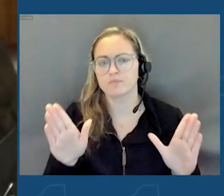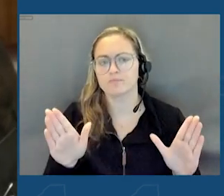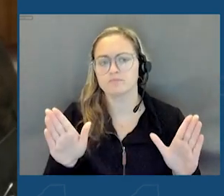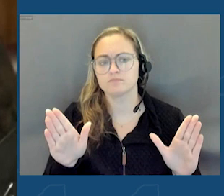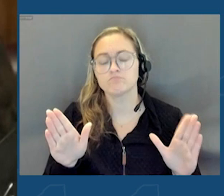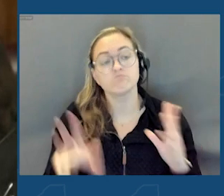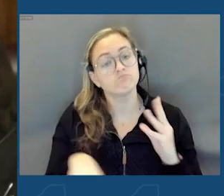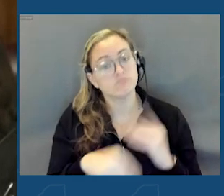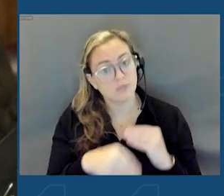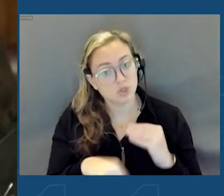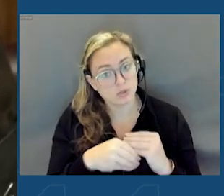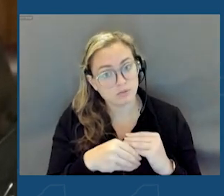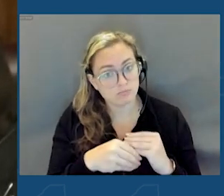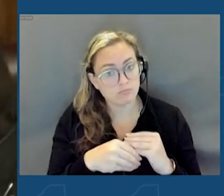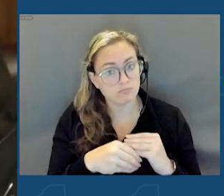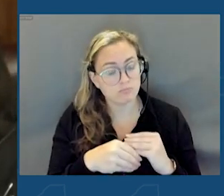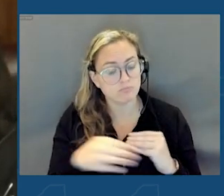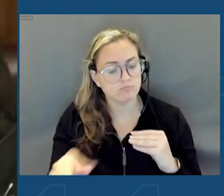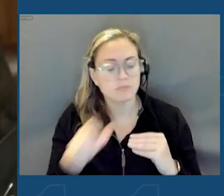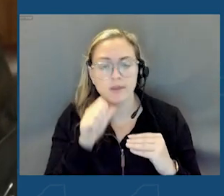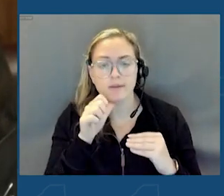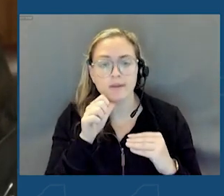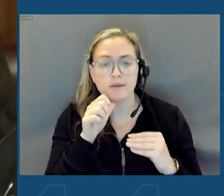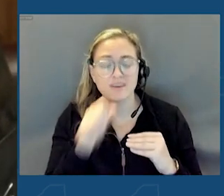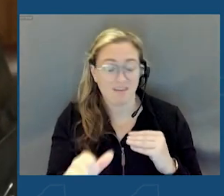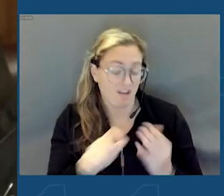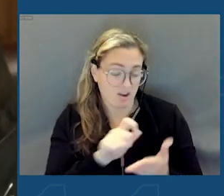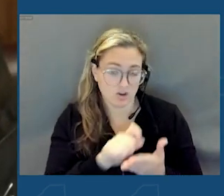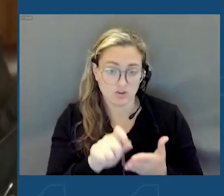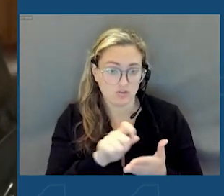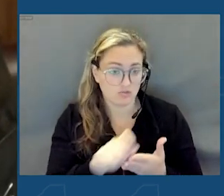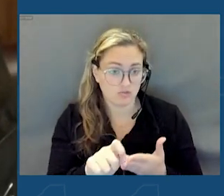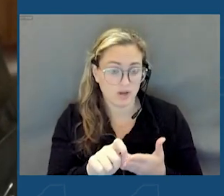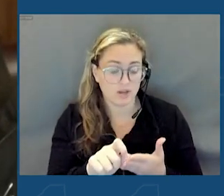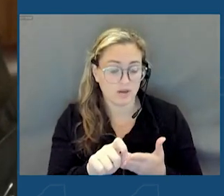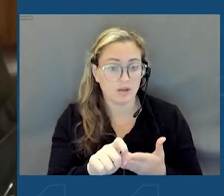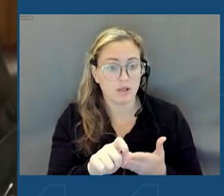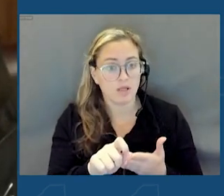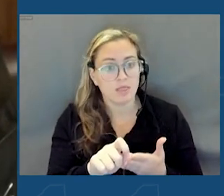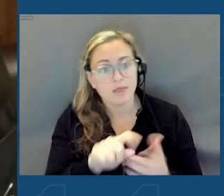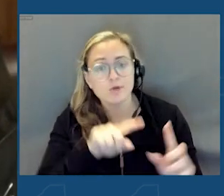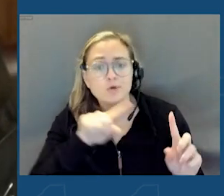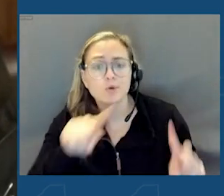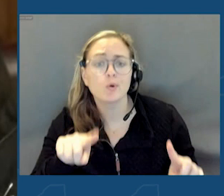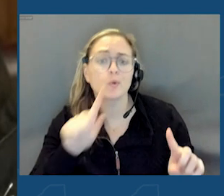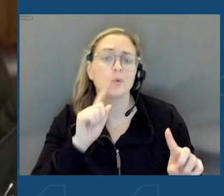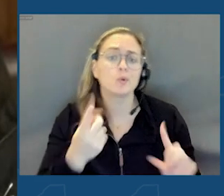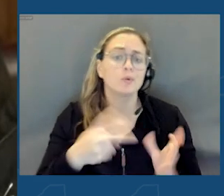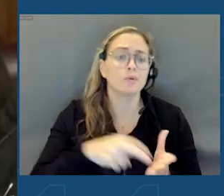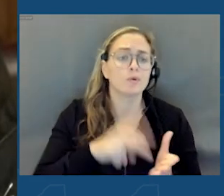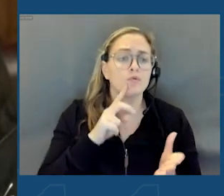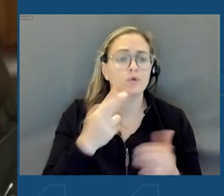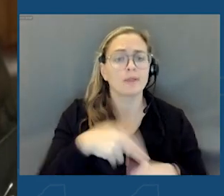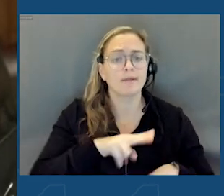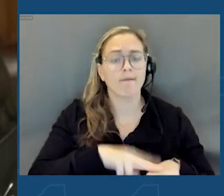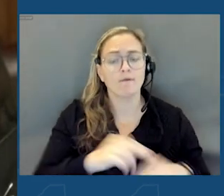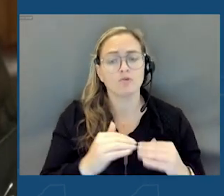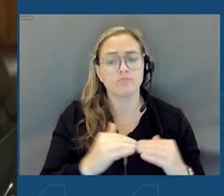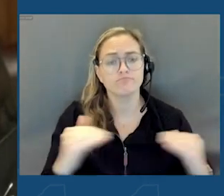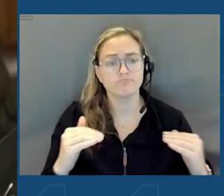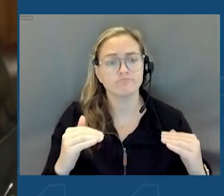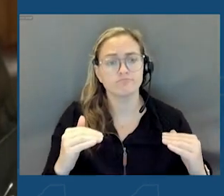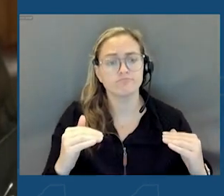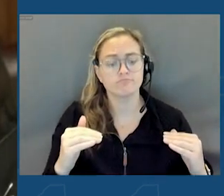Substantively, Governor Hochul has not merely written that she intends that the Court of Appeals rise to the national preeminence it held under Chief